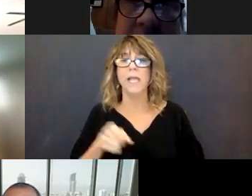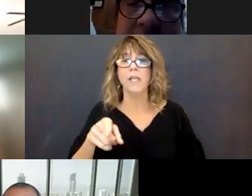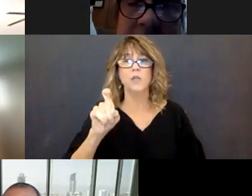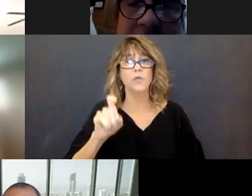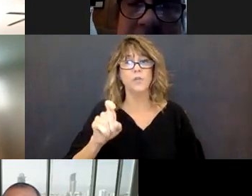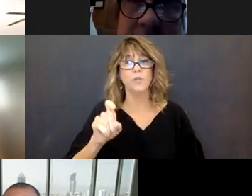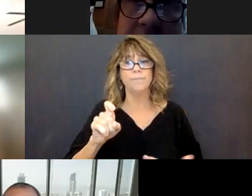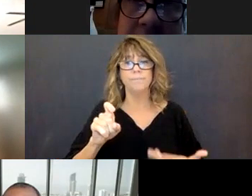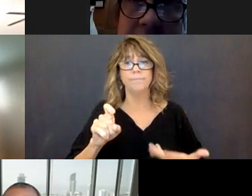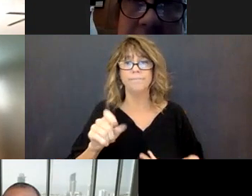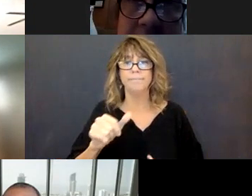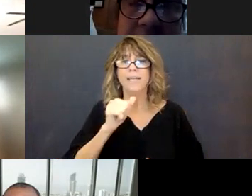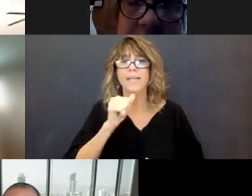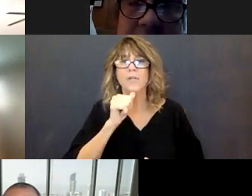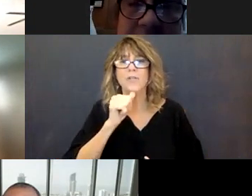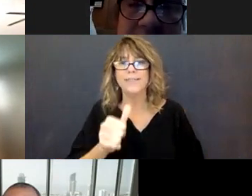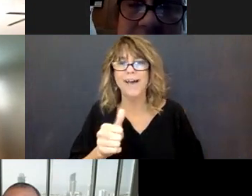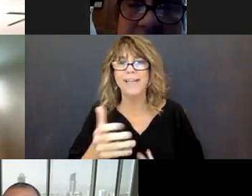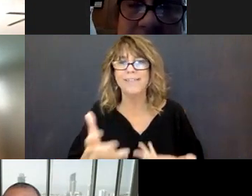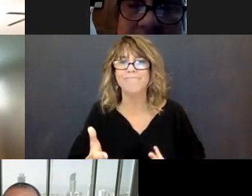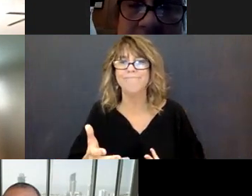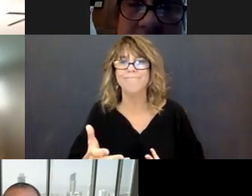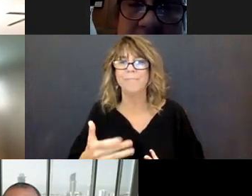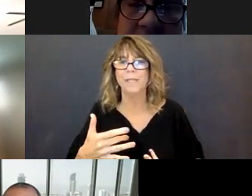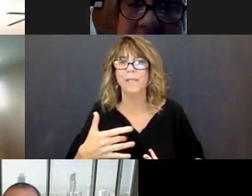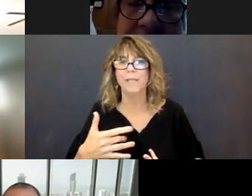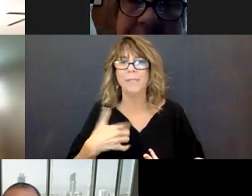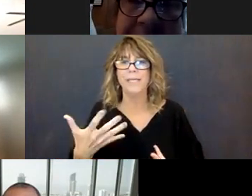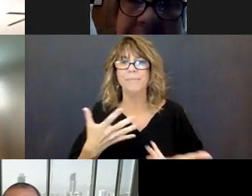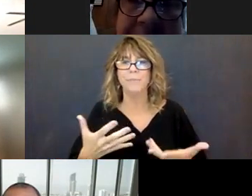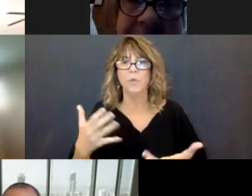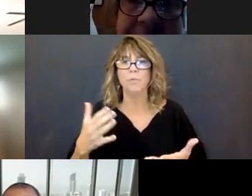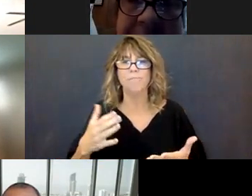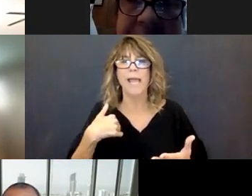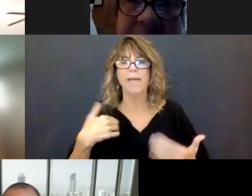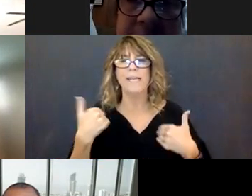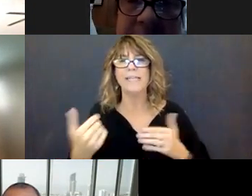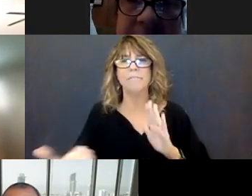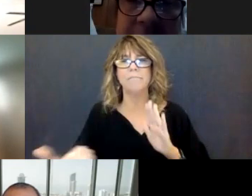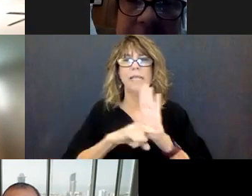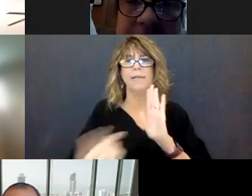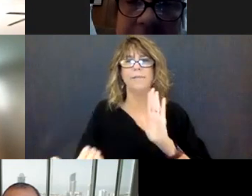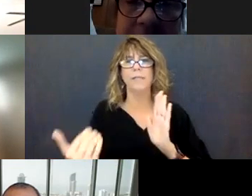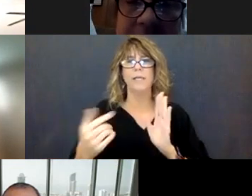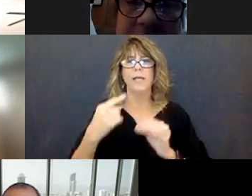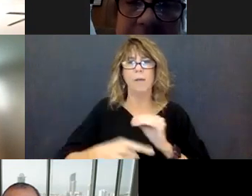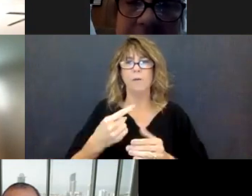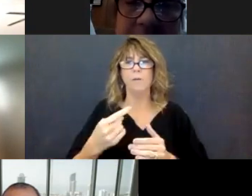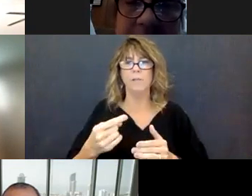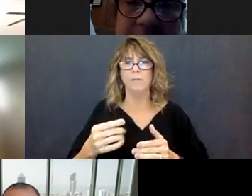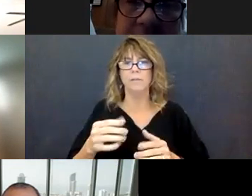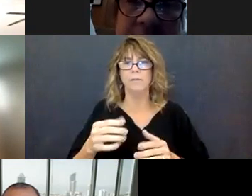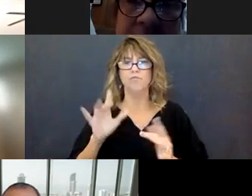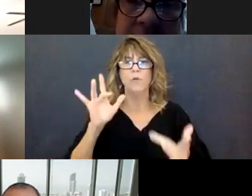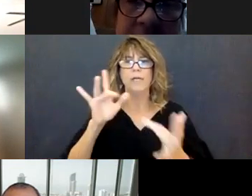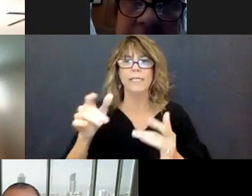from those that we serve. And I feel it's a great opportunity to place some time and effort in